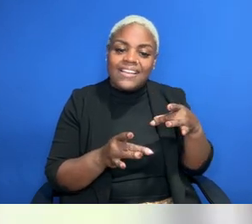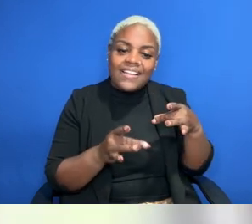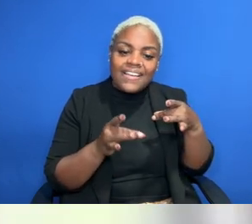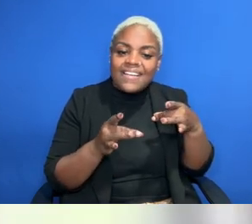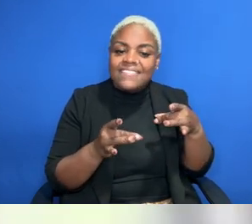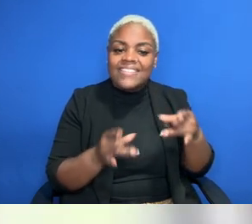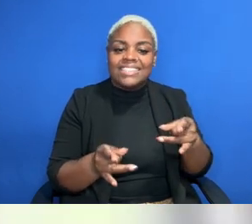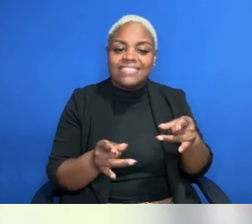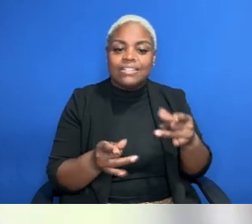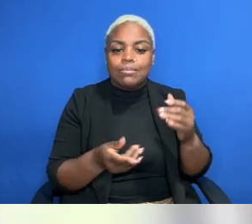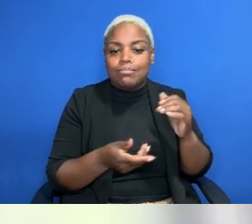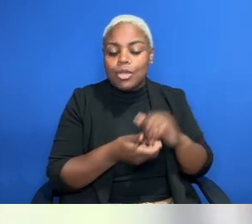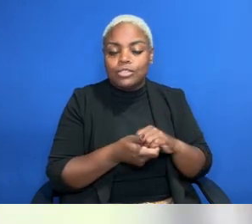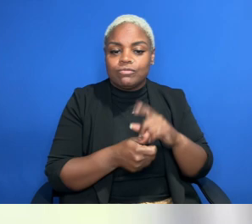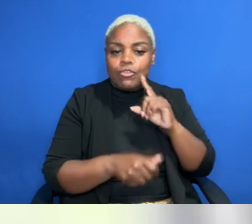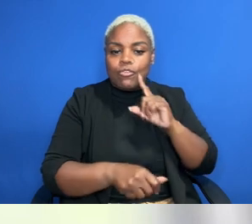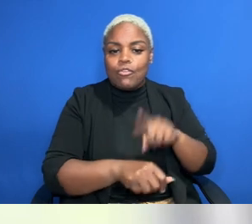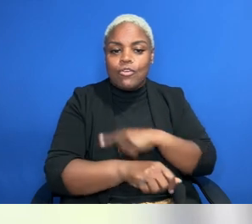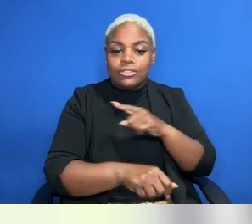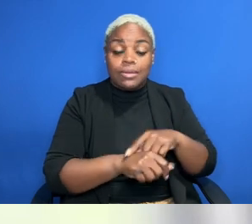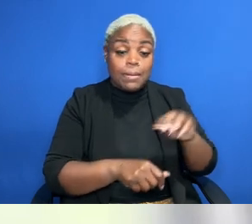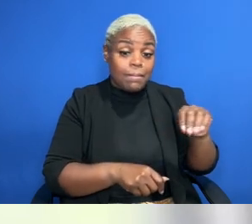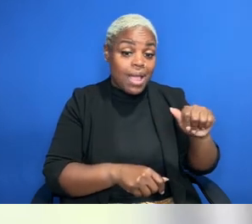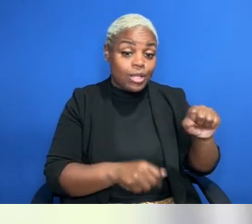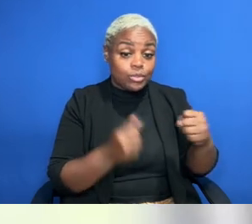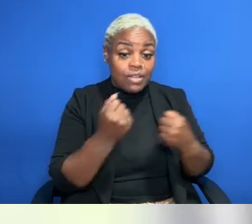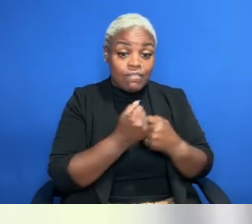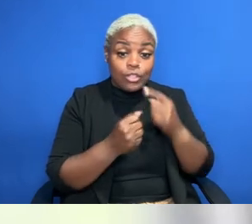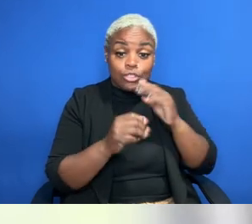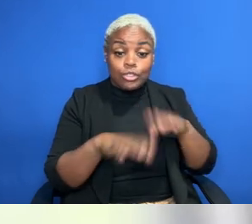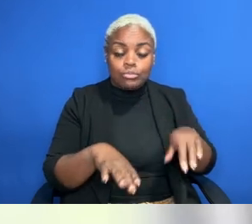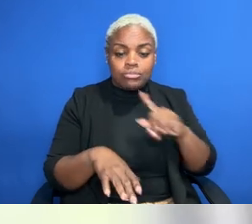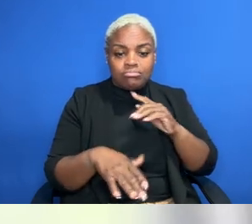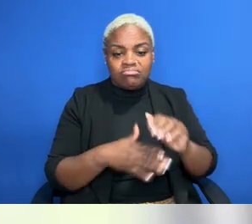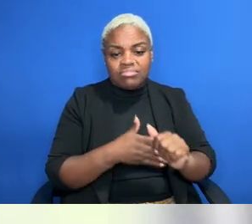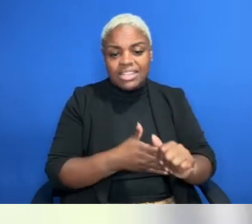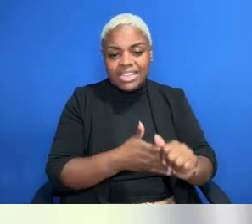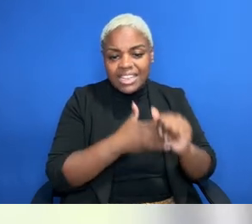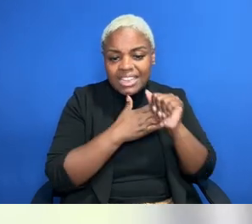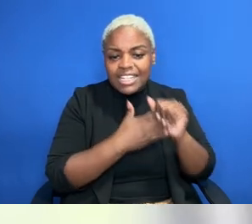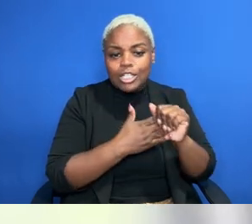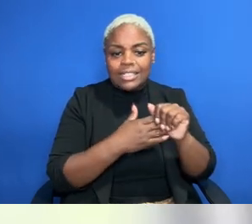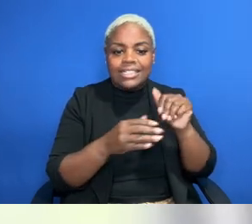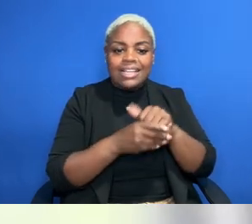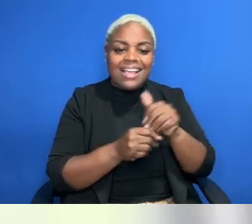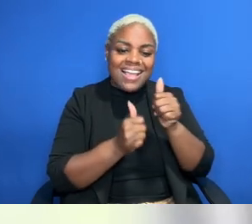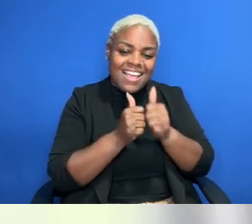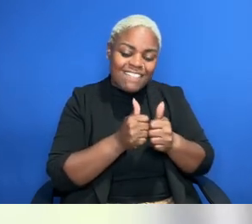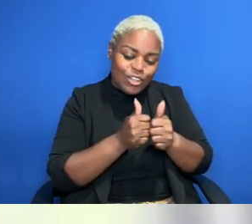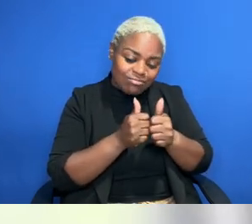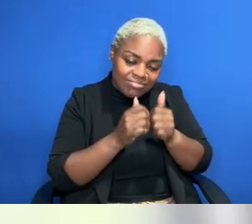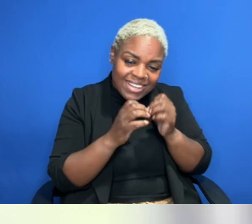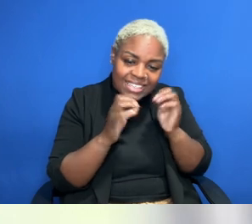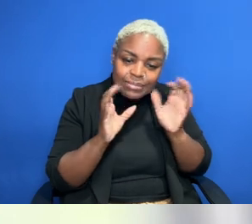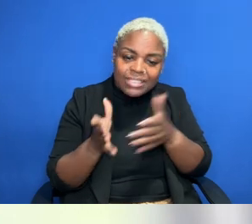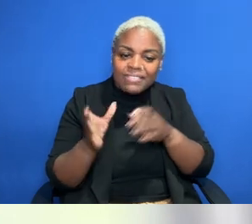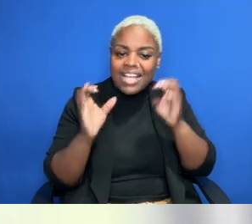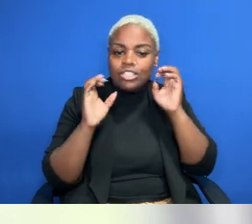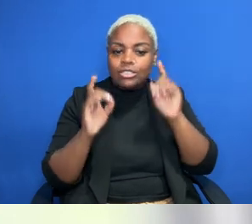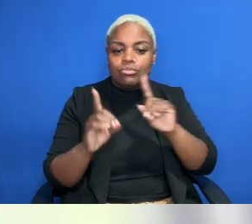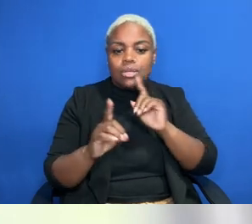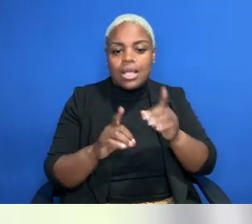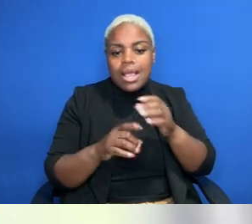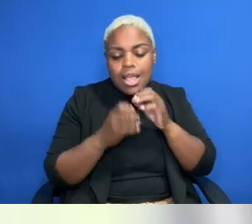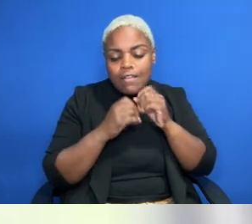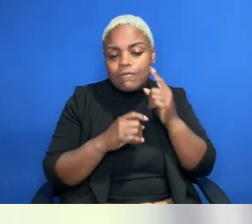but we've been effective partners for a long time. Massachusetts Advocates for Children has been a leader in